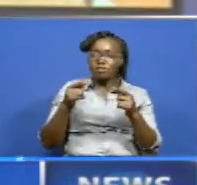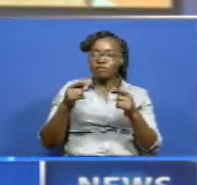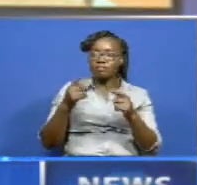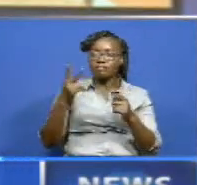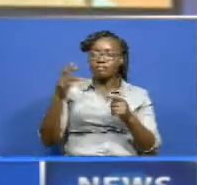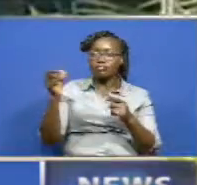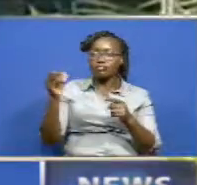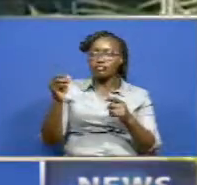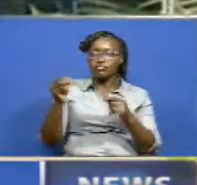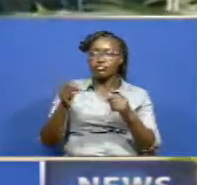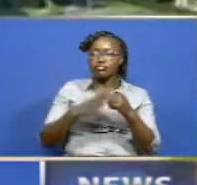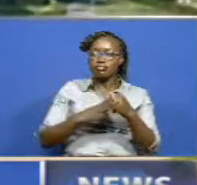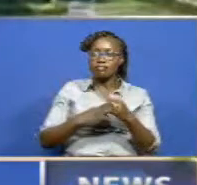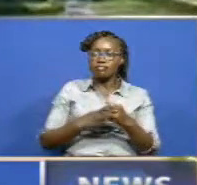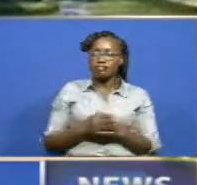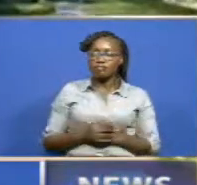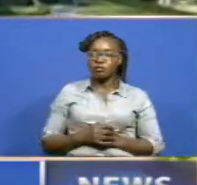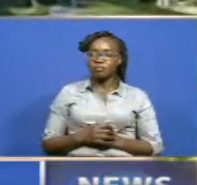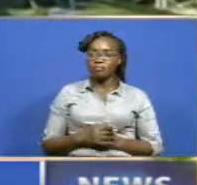2009.